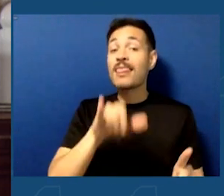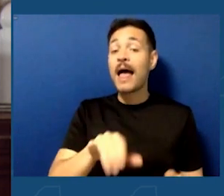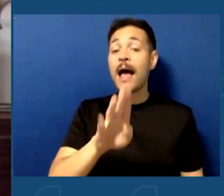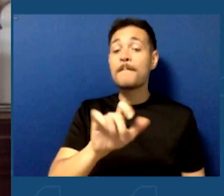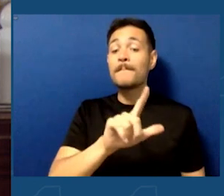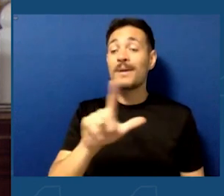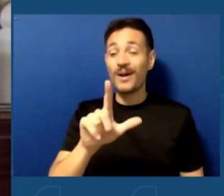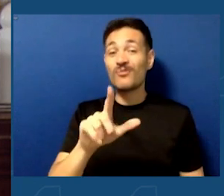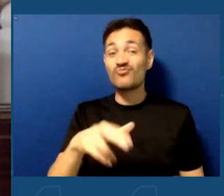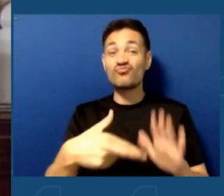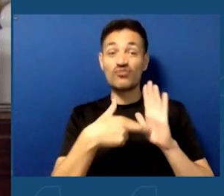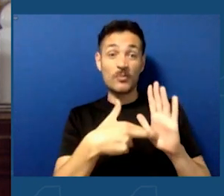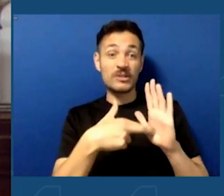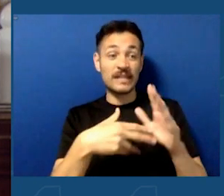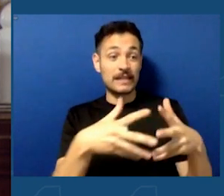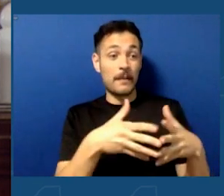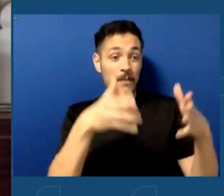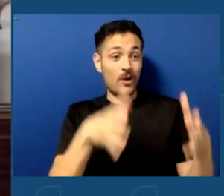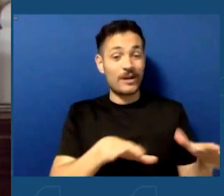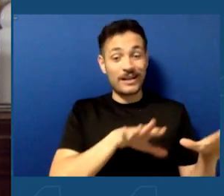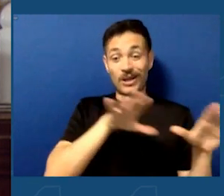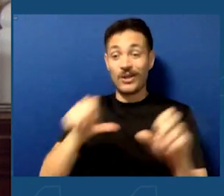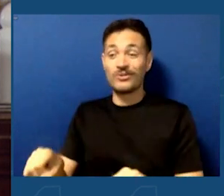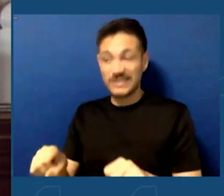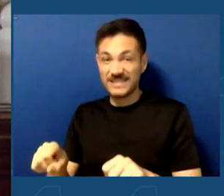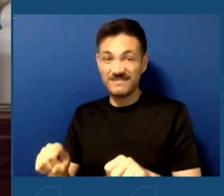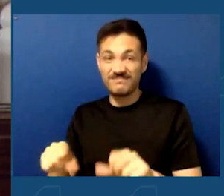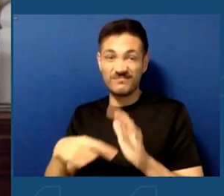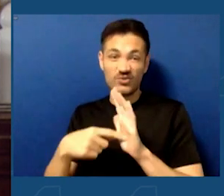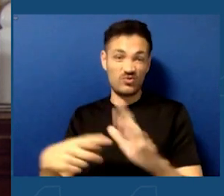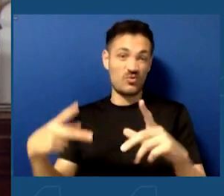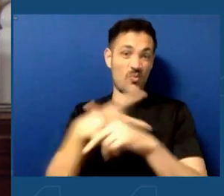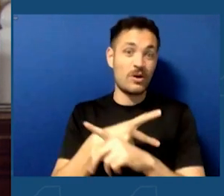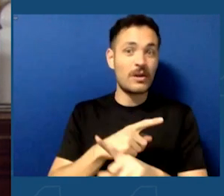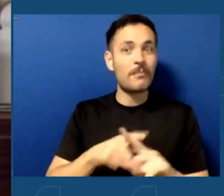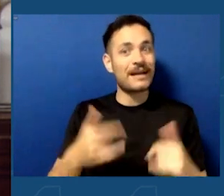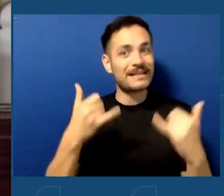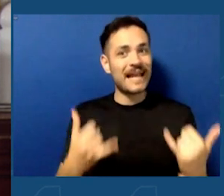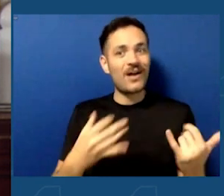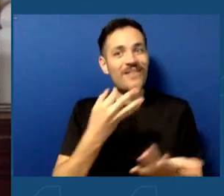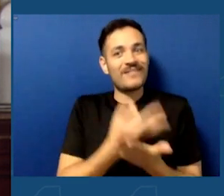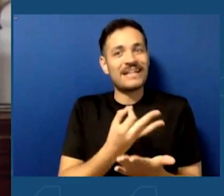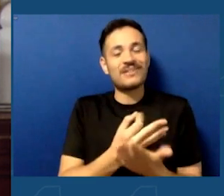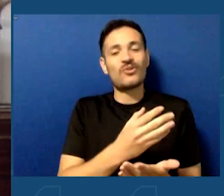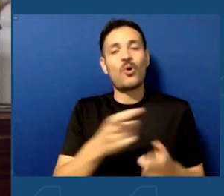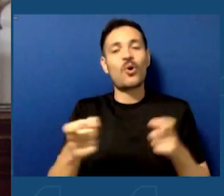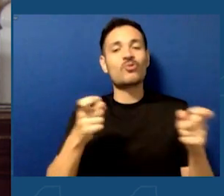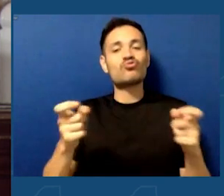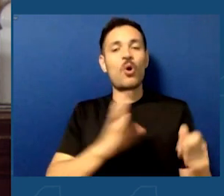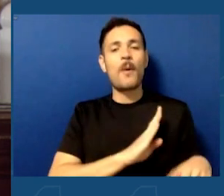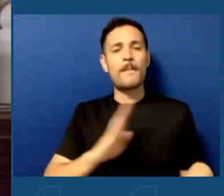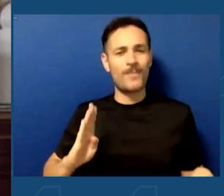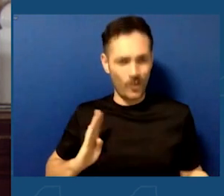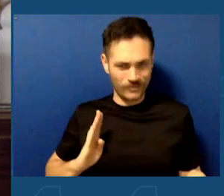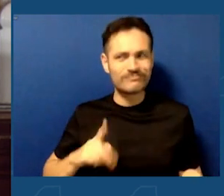worst. And the time has come to send the Financial Control Board into retirement, which is exactly where it